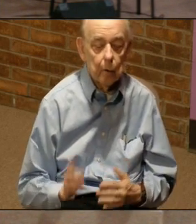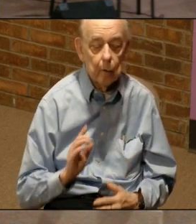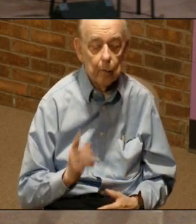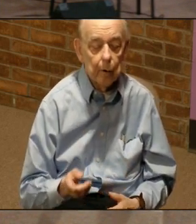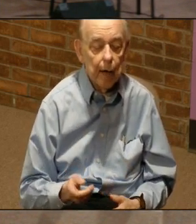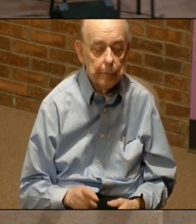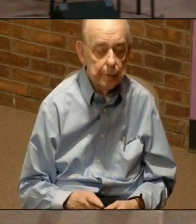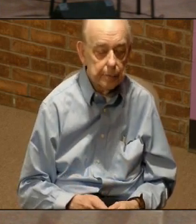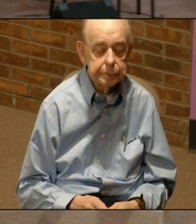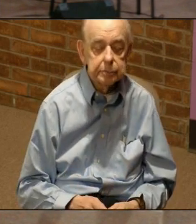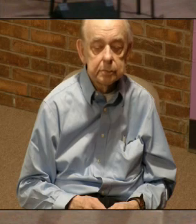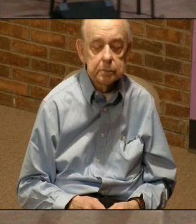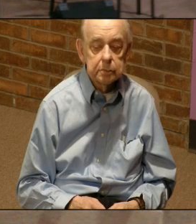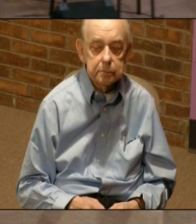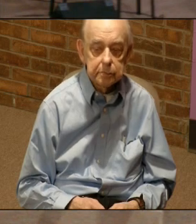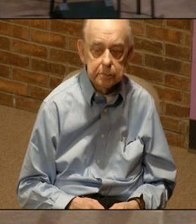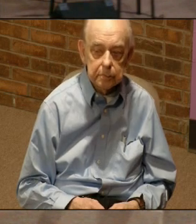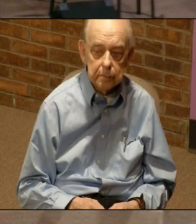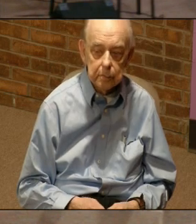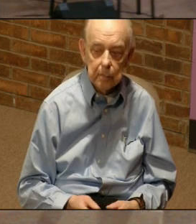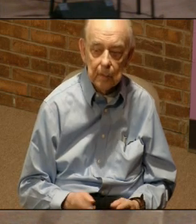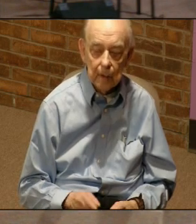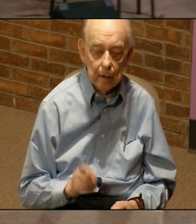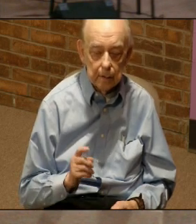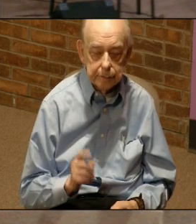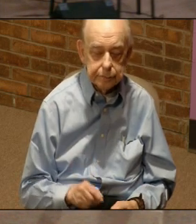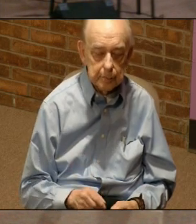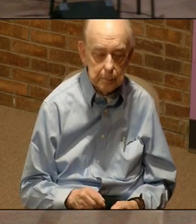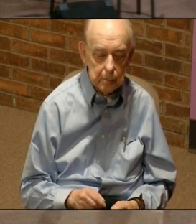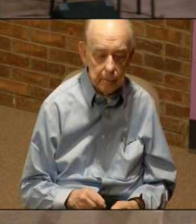be. So, when you